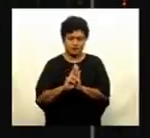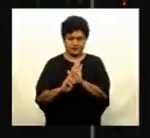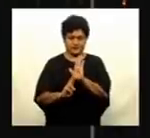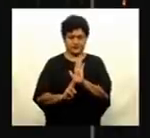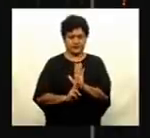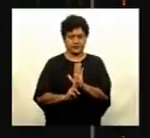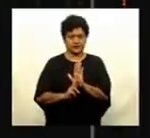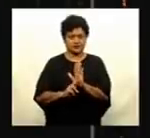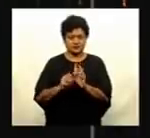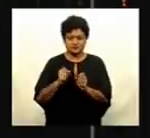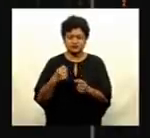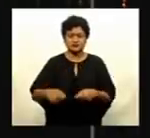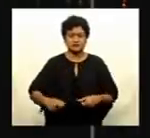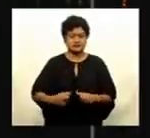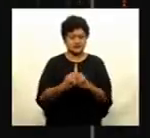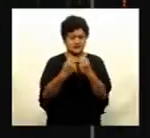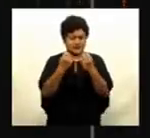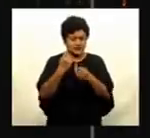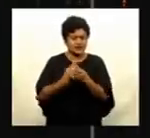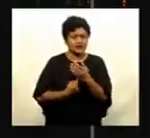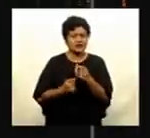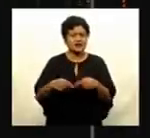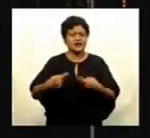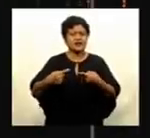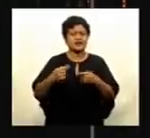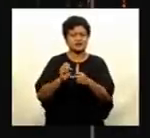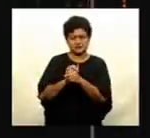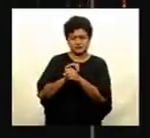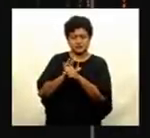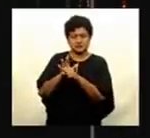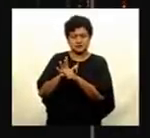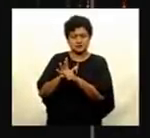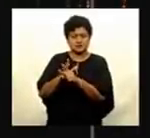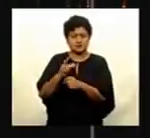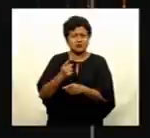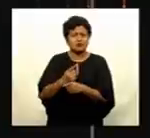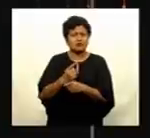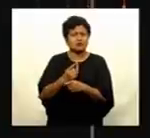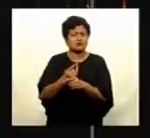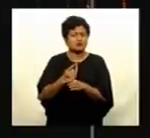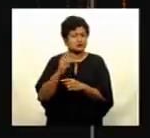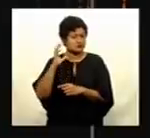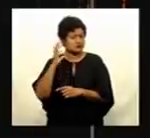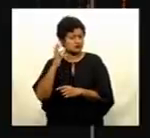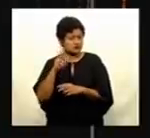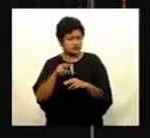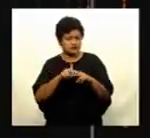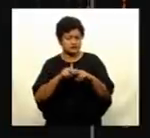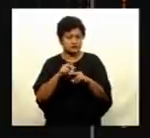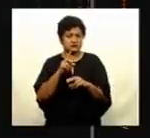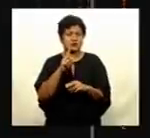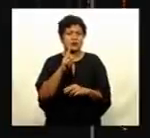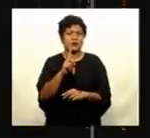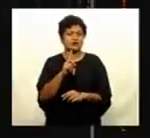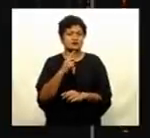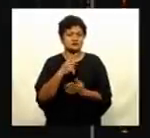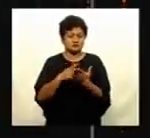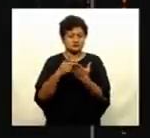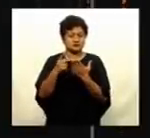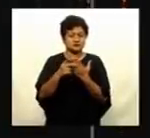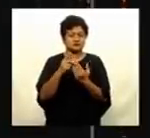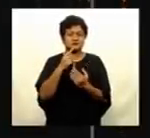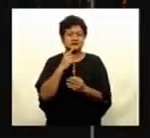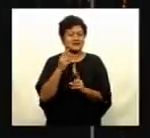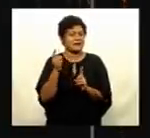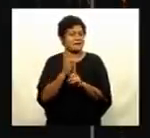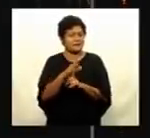fight against COVID-19 continues. Speaking during the Radio Fiji One Nanonda Prime Minister program, Bainimarama said it's crucial